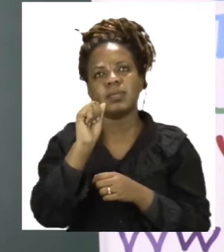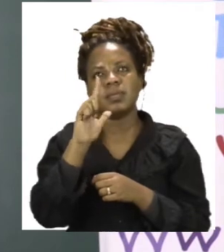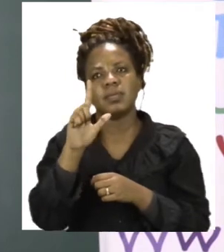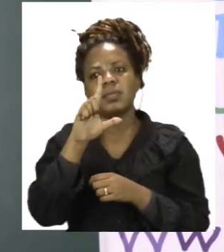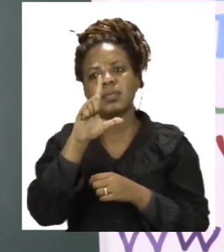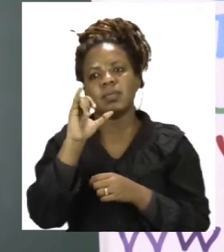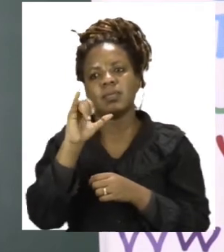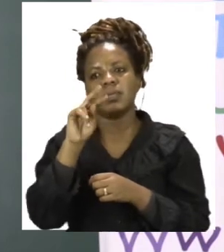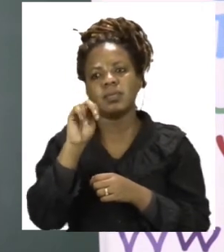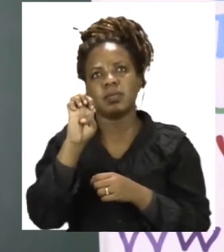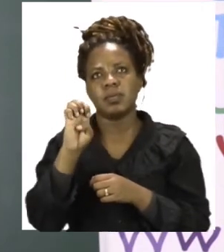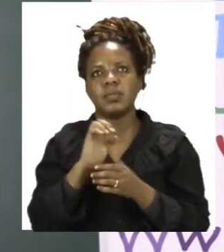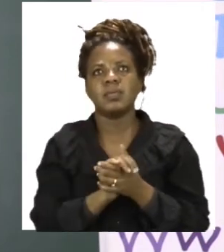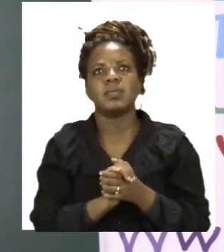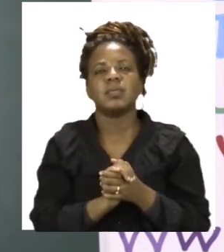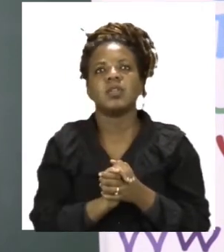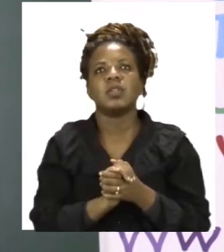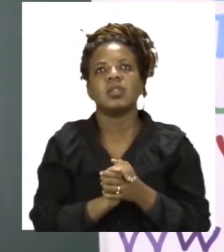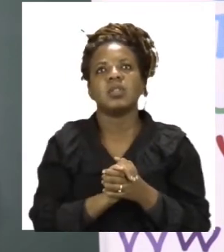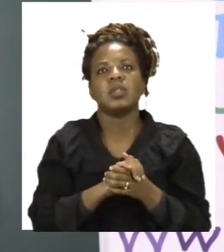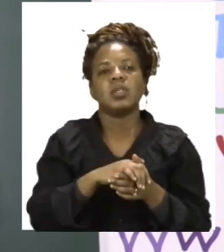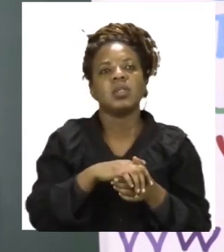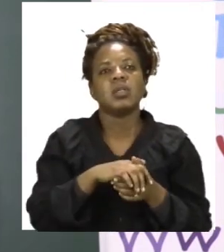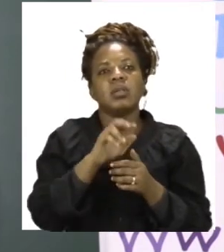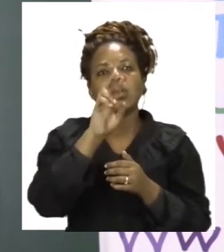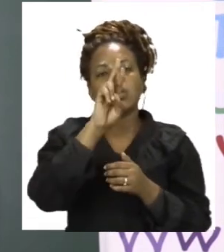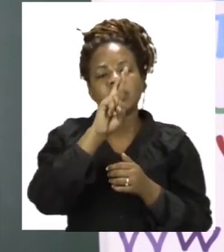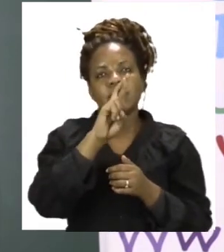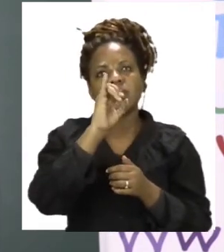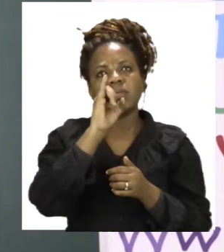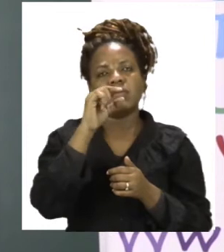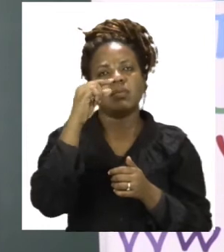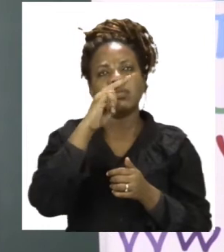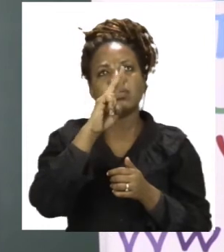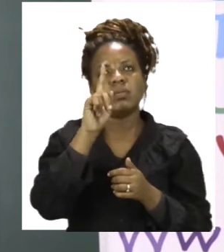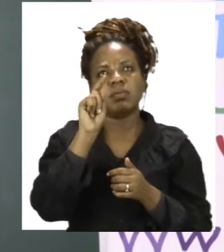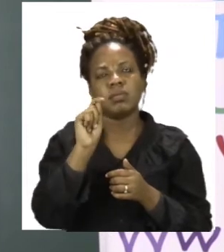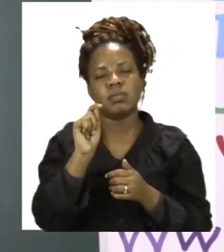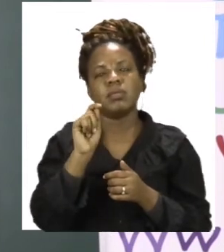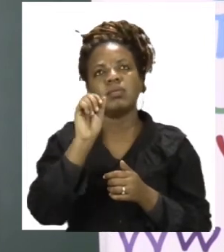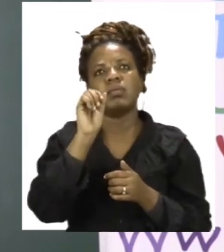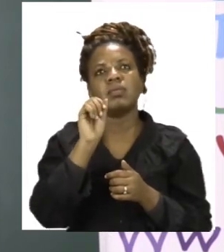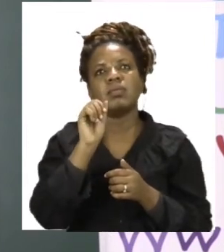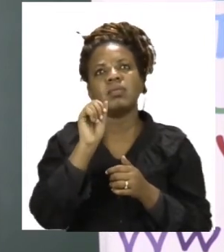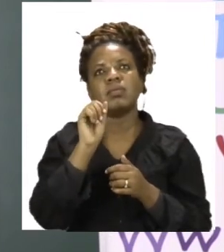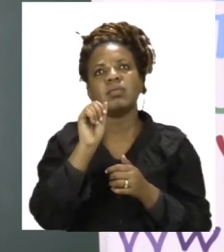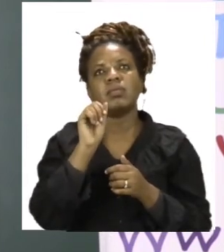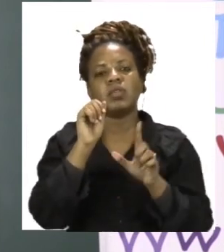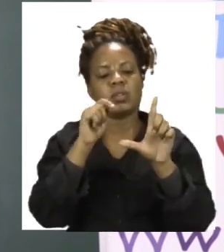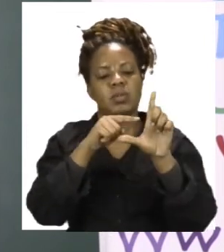a right angle, we're talking about an angle that is like an